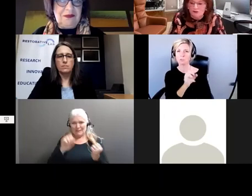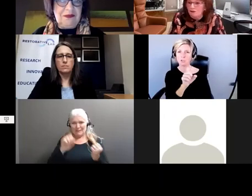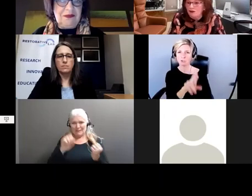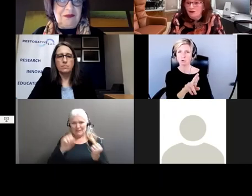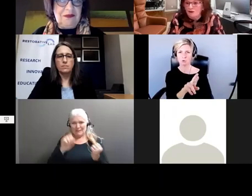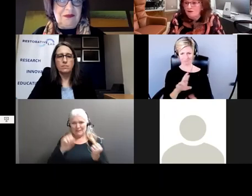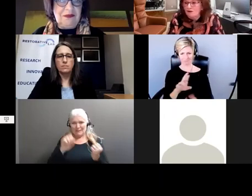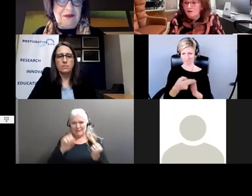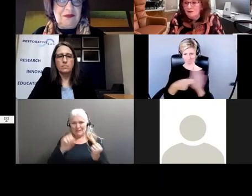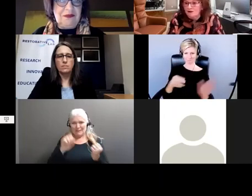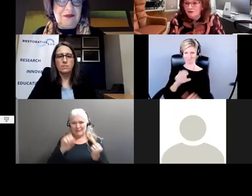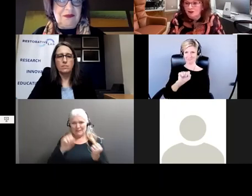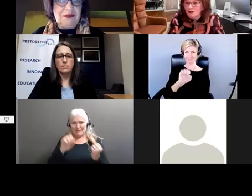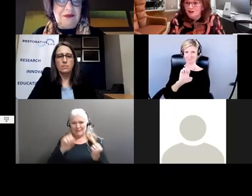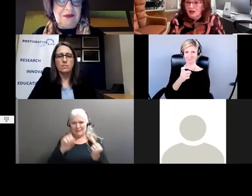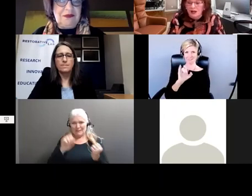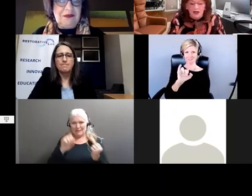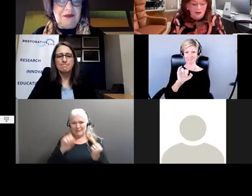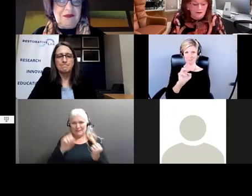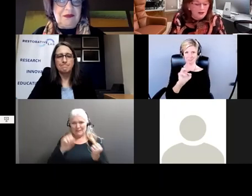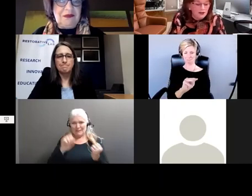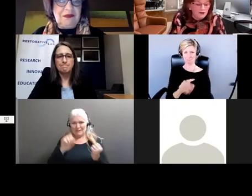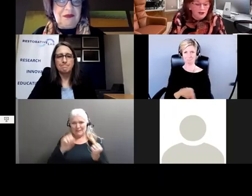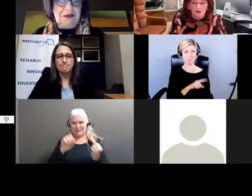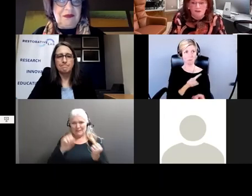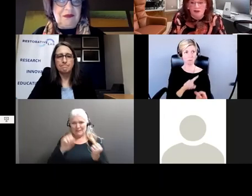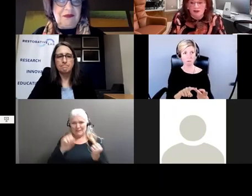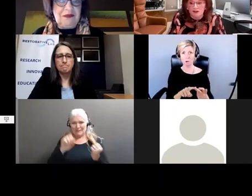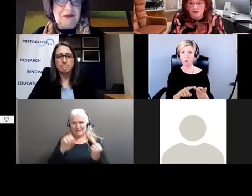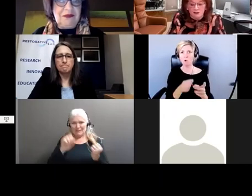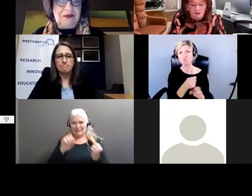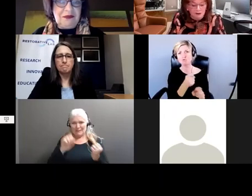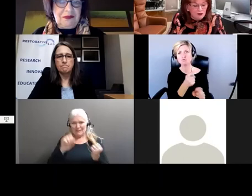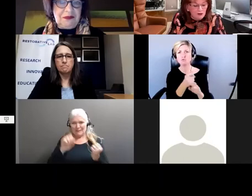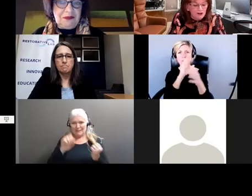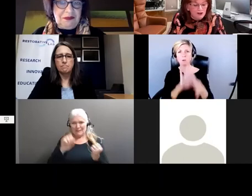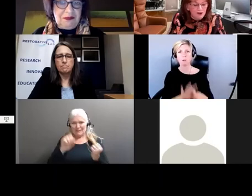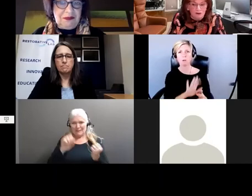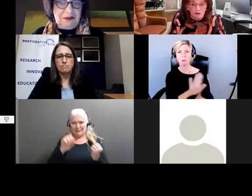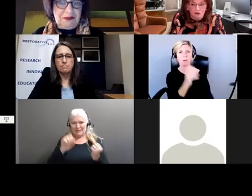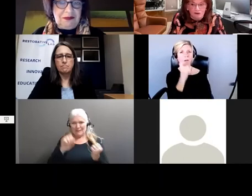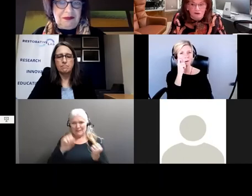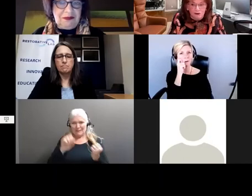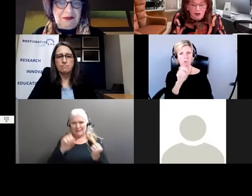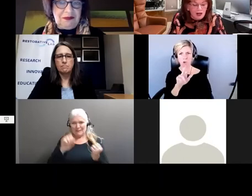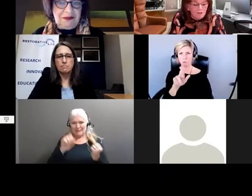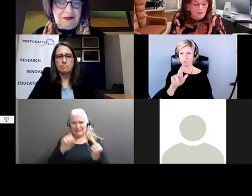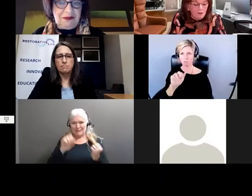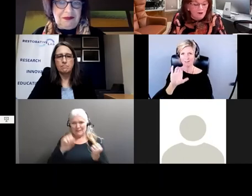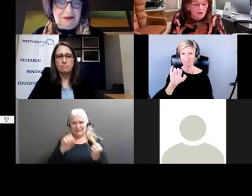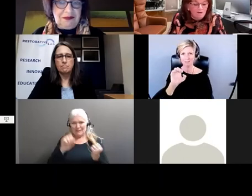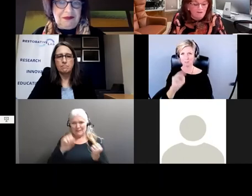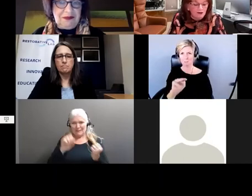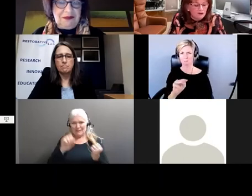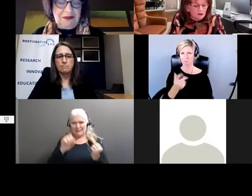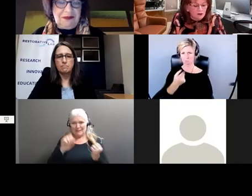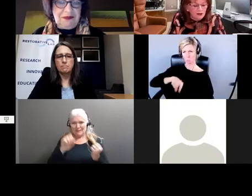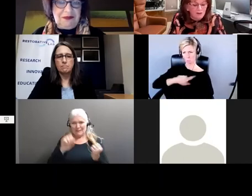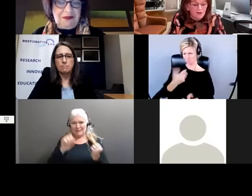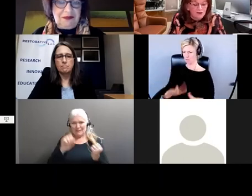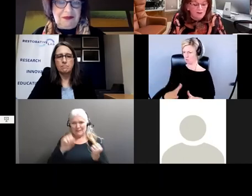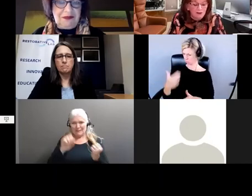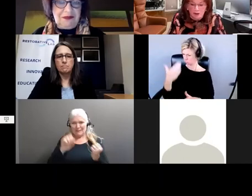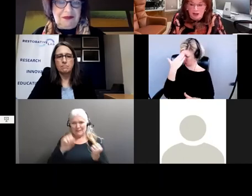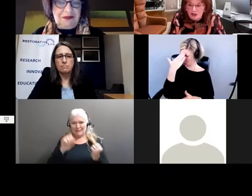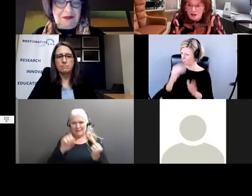race. Well, we know we've all been through this and that's racism. And we know this through and through, but poking fun, joking